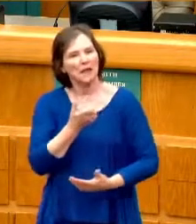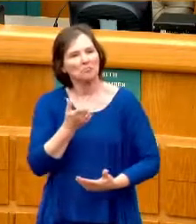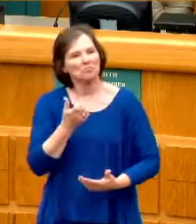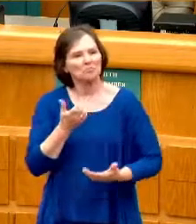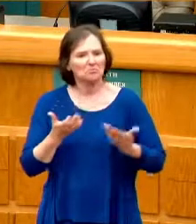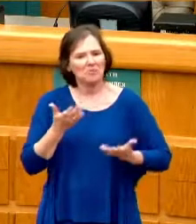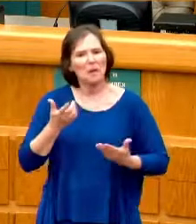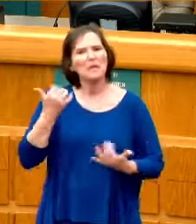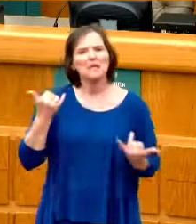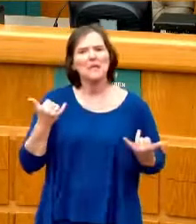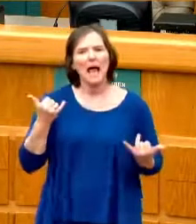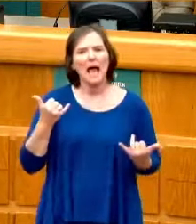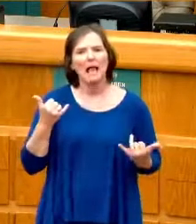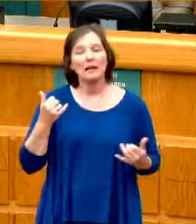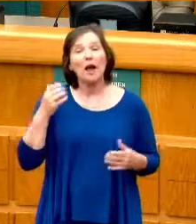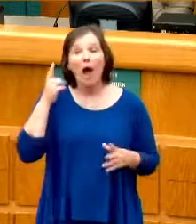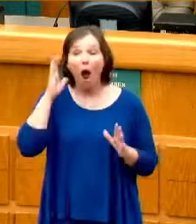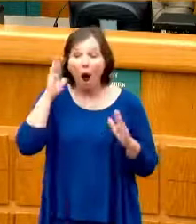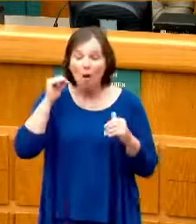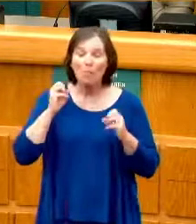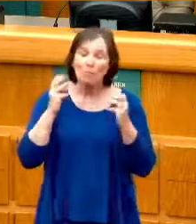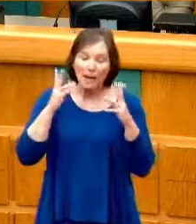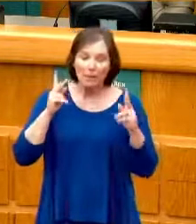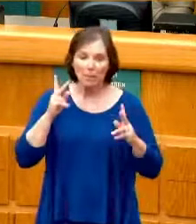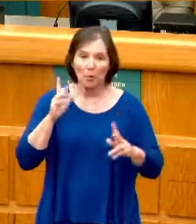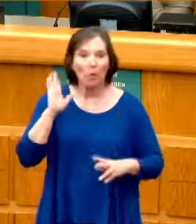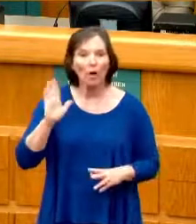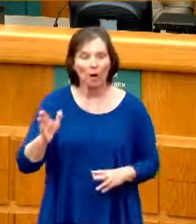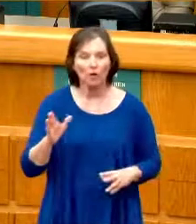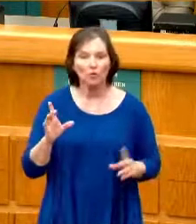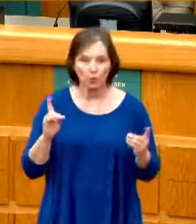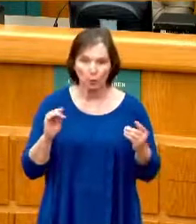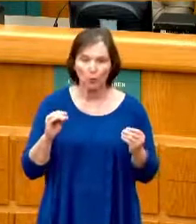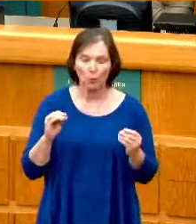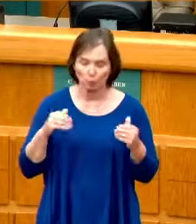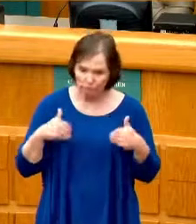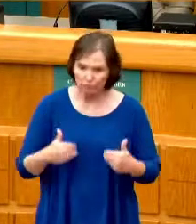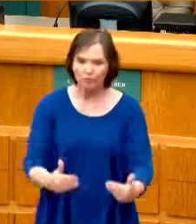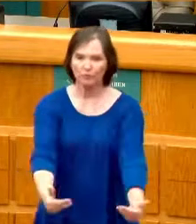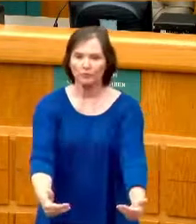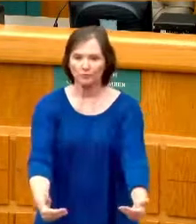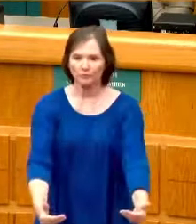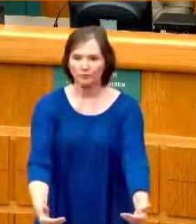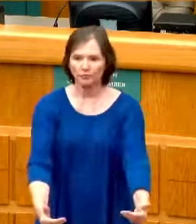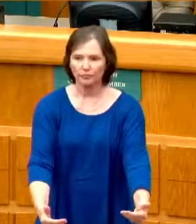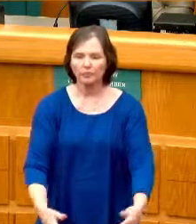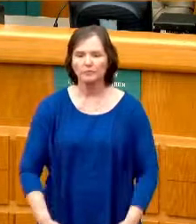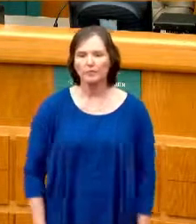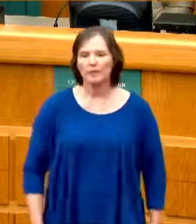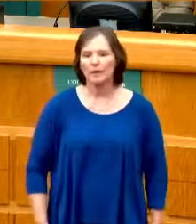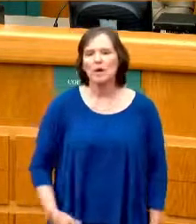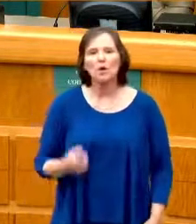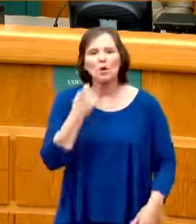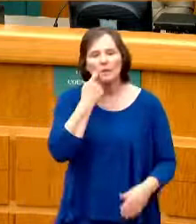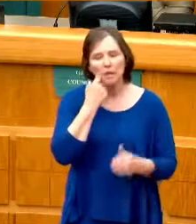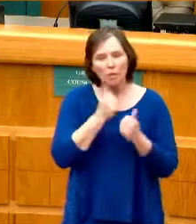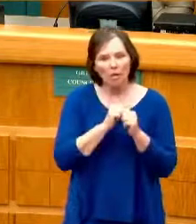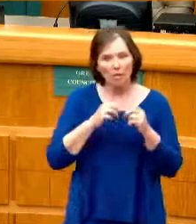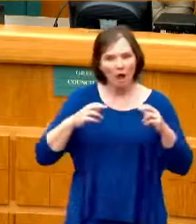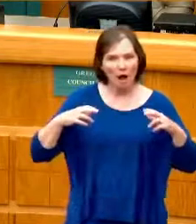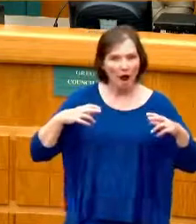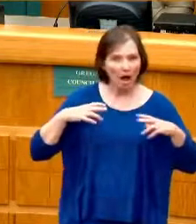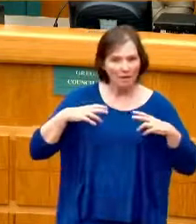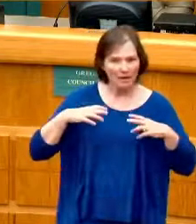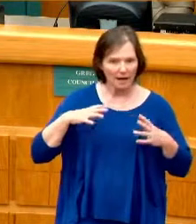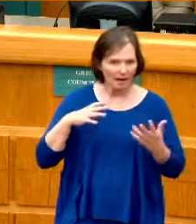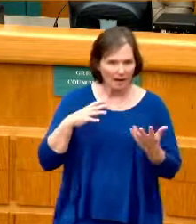I've been talking to a lot of young people, I suppose with the holiday and so many of my children home, they're waiting.